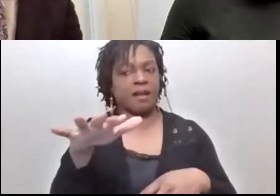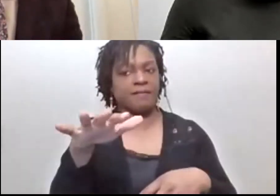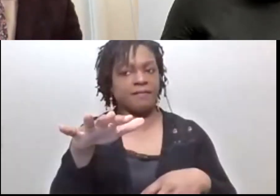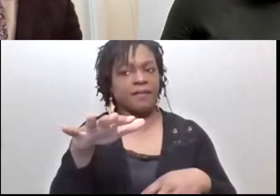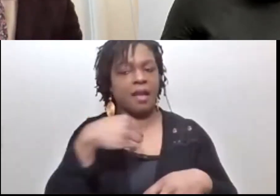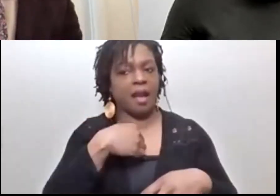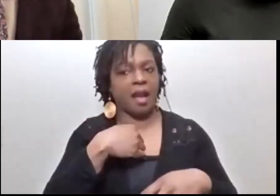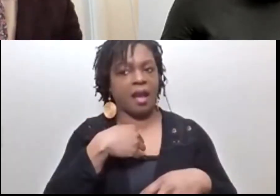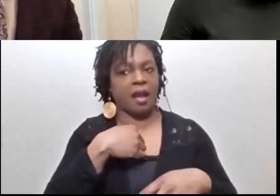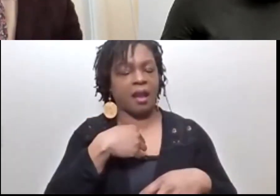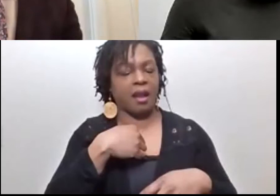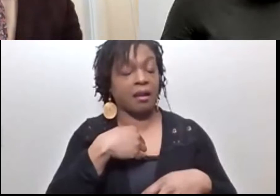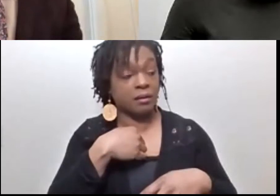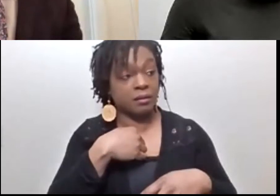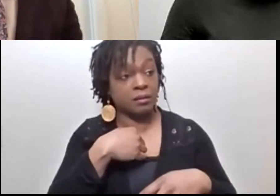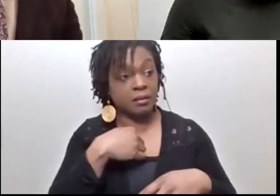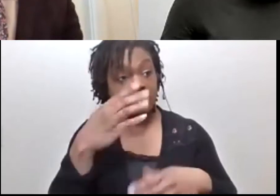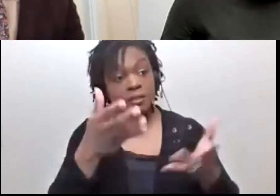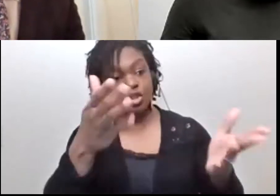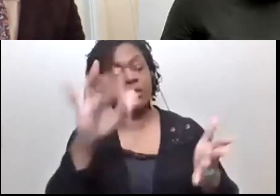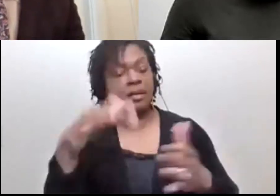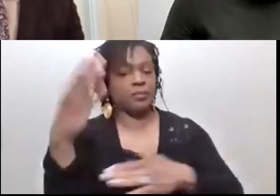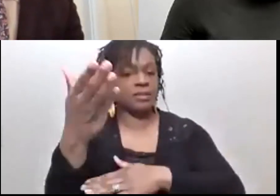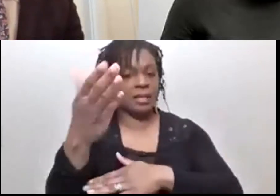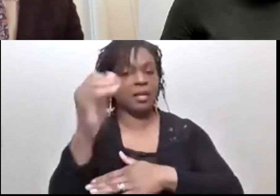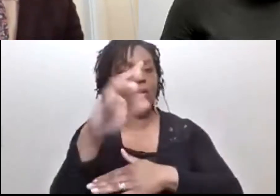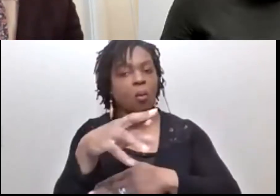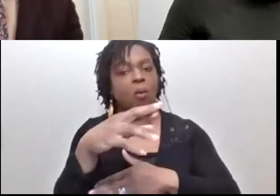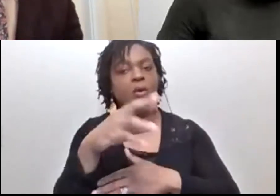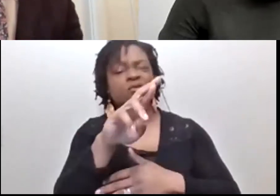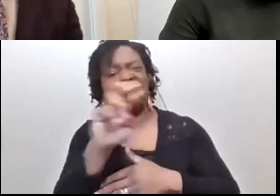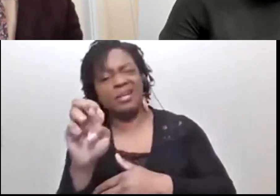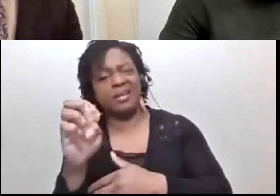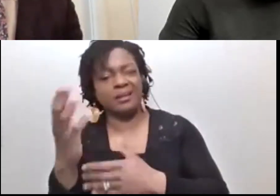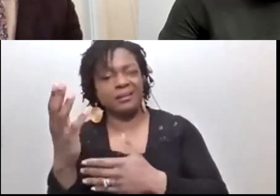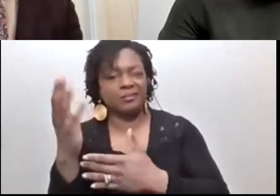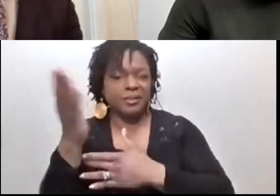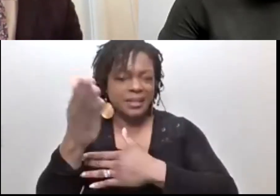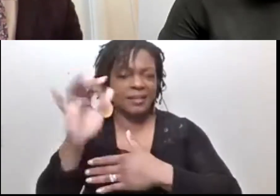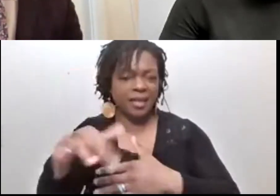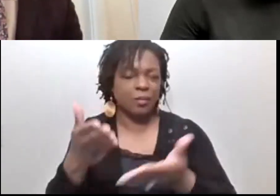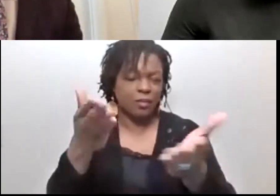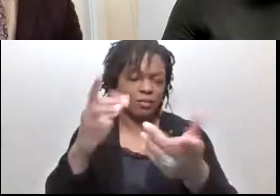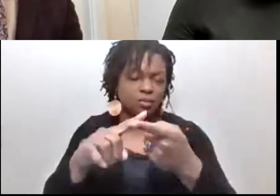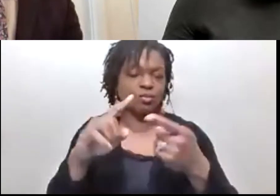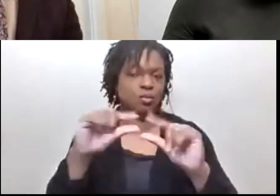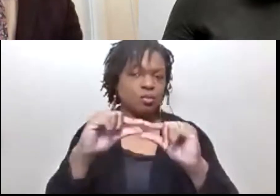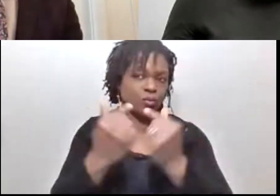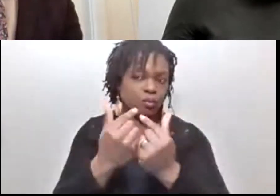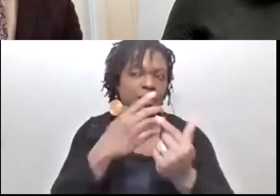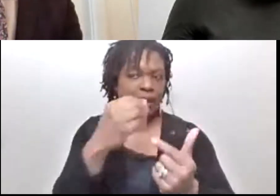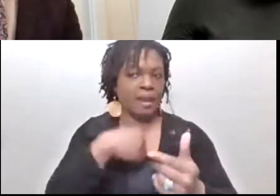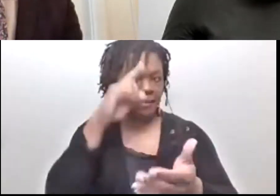I would suggest that they present or represent their proposal to the group. I believe